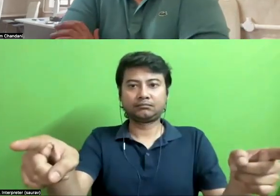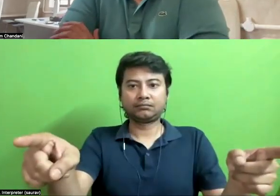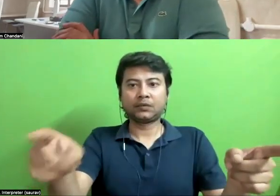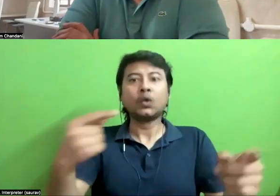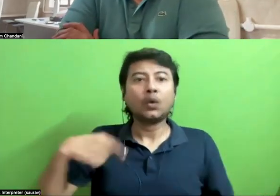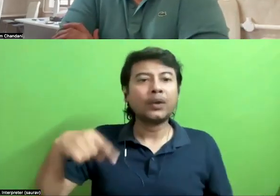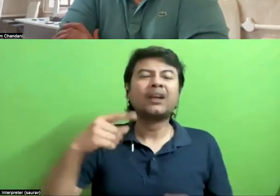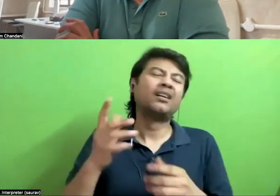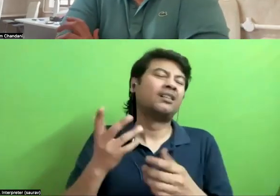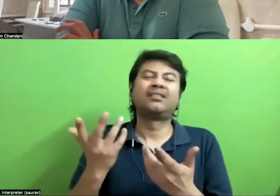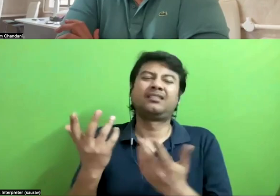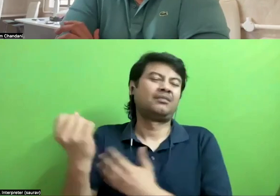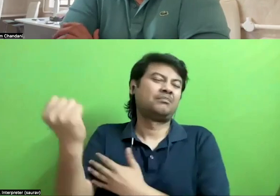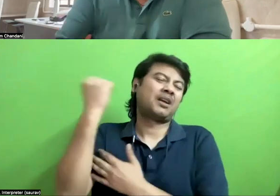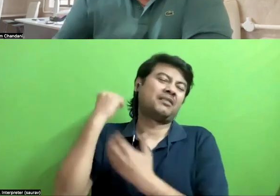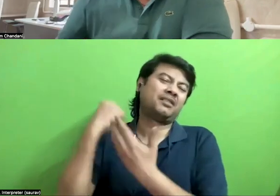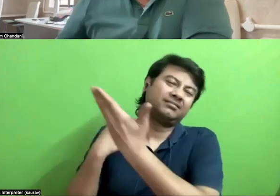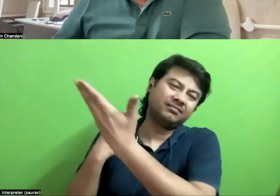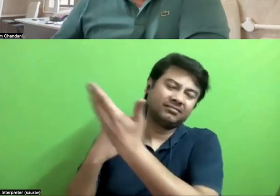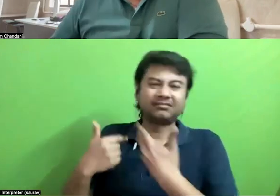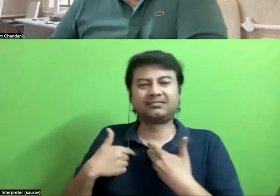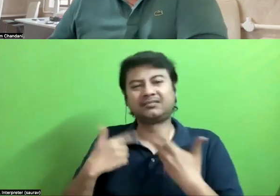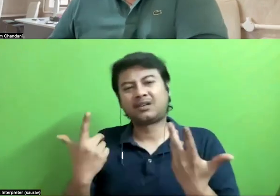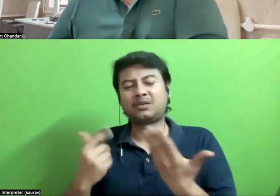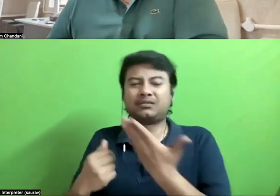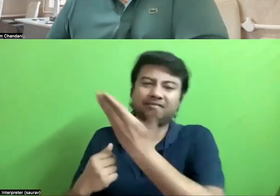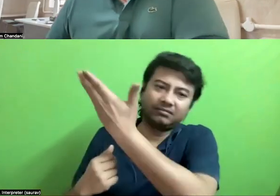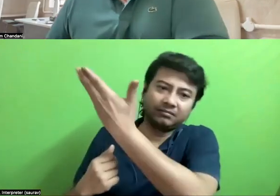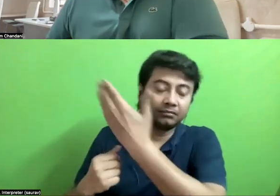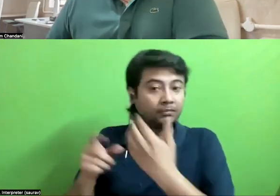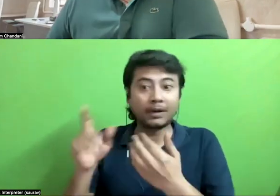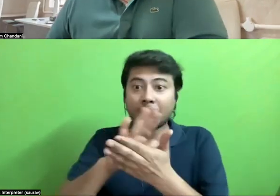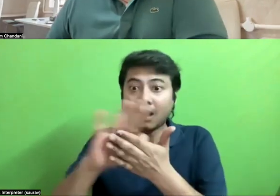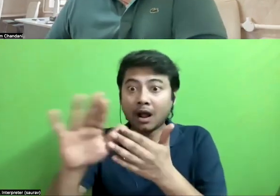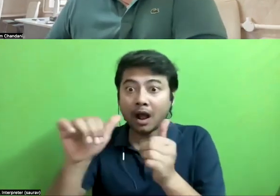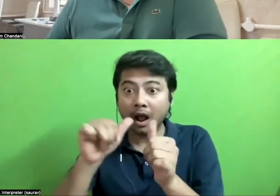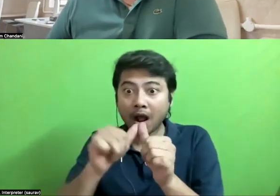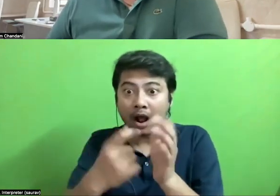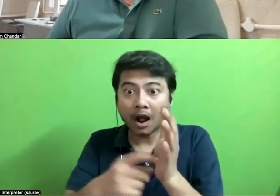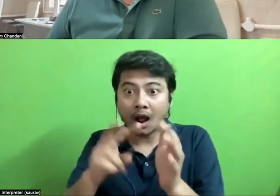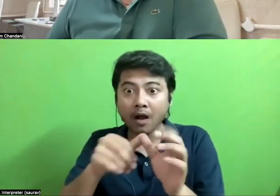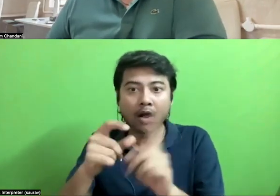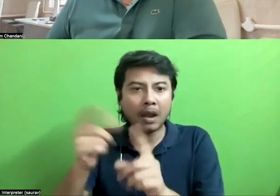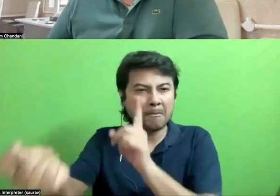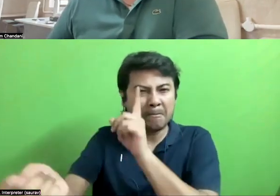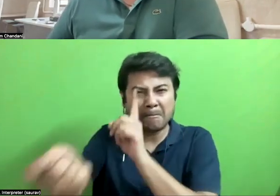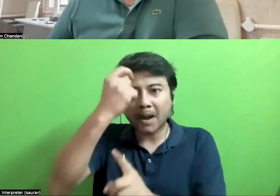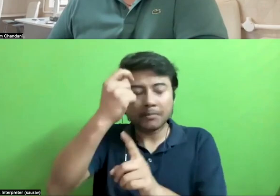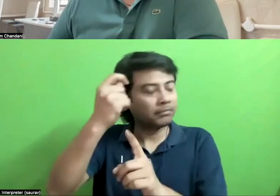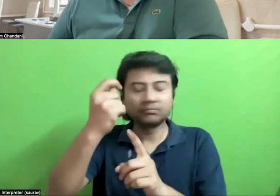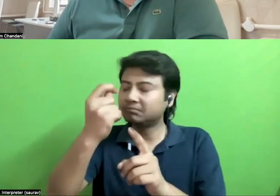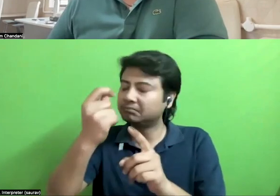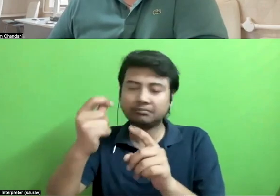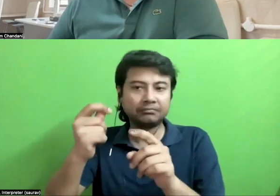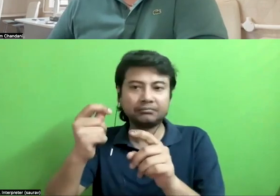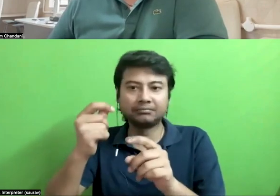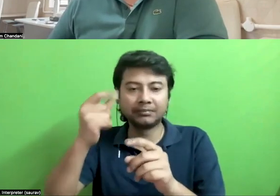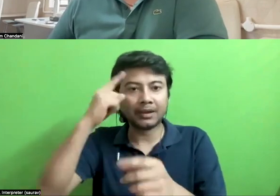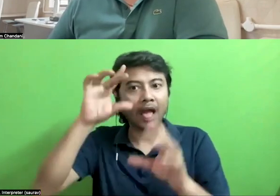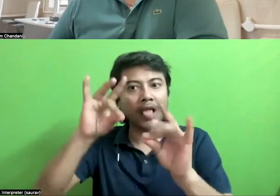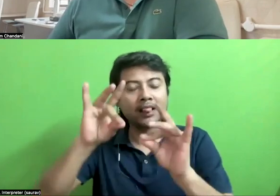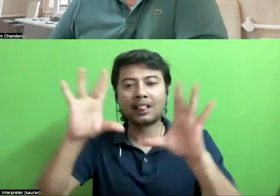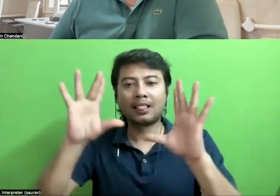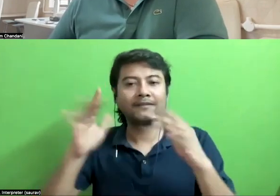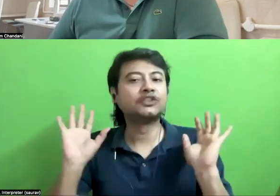people. And that's something that got broken at Harvard. So I'm going to talk about that a little later. But thank you so much, Aleem, for this, because hopefully people